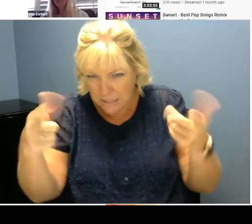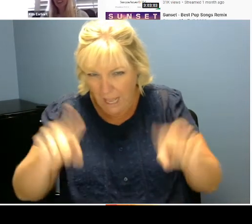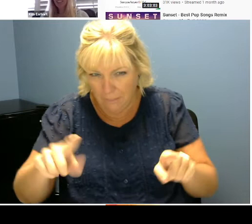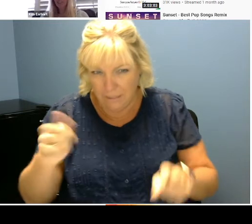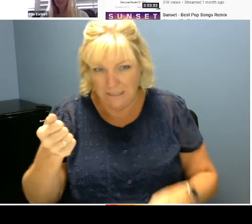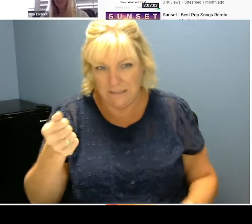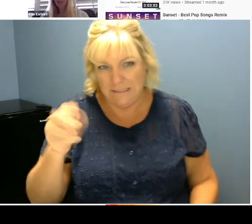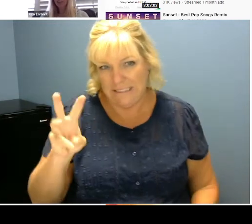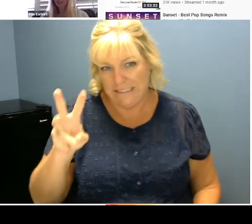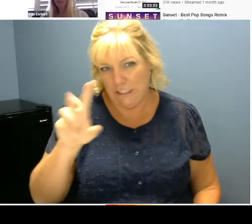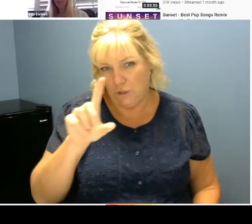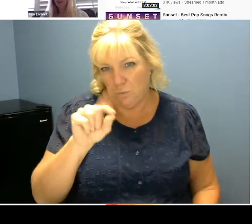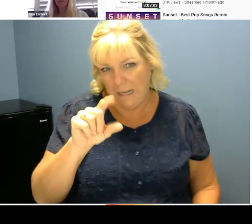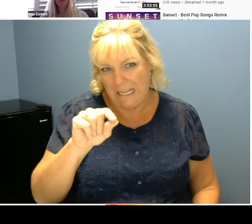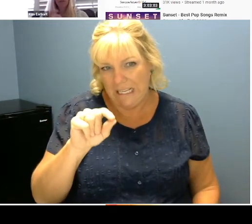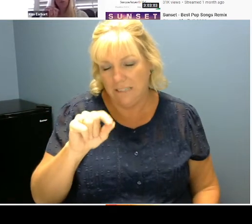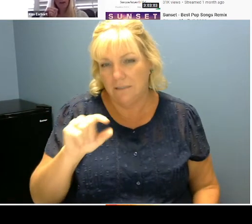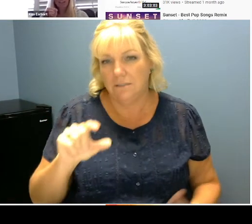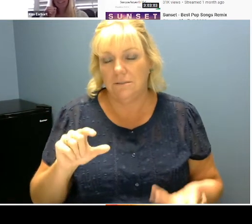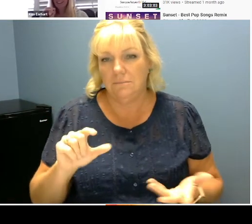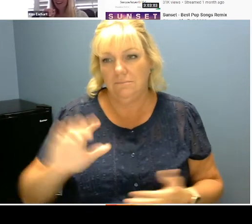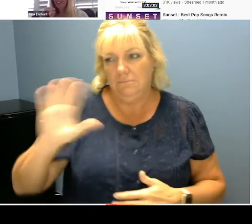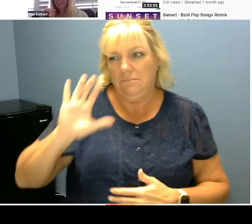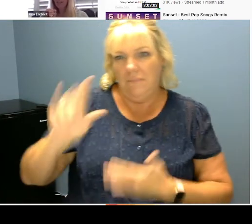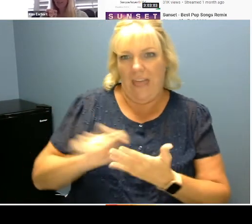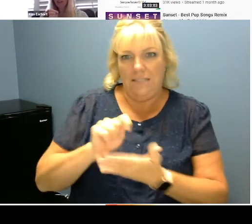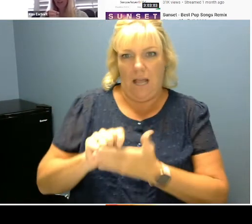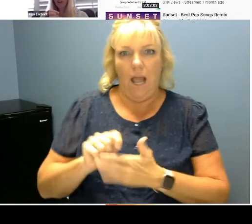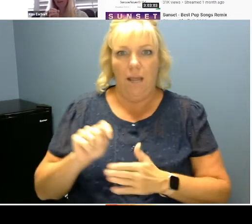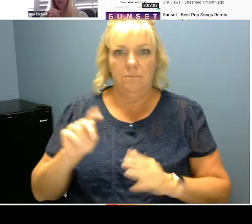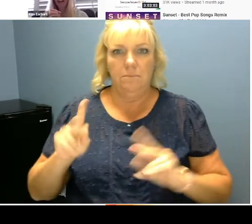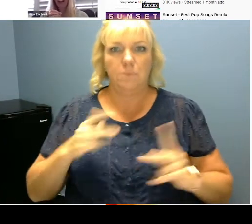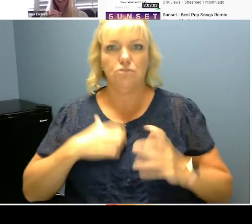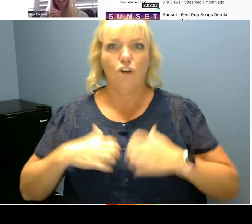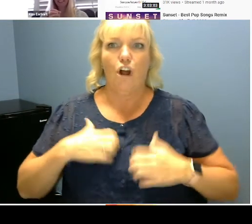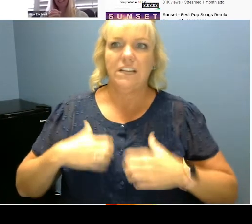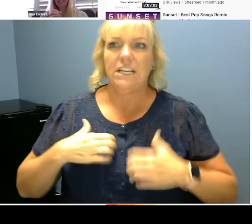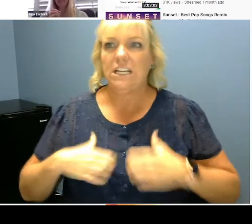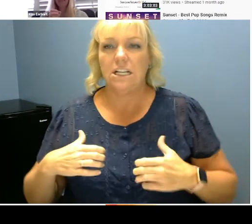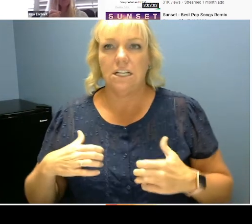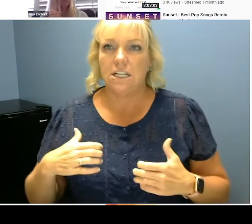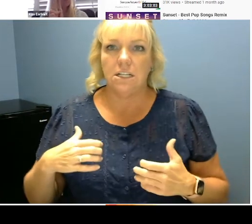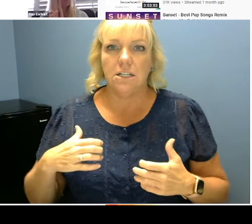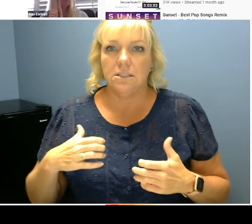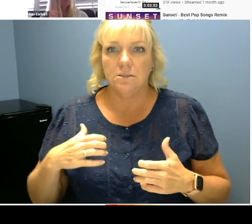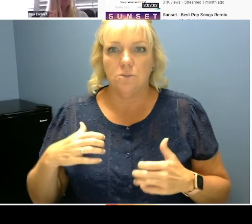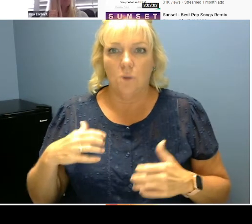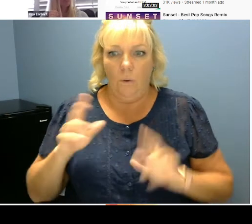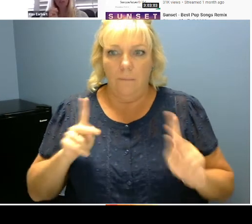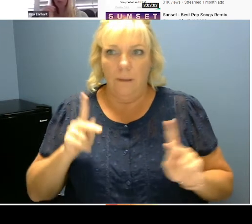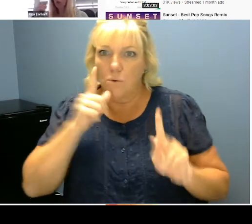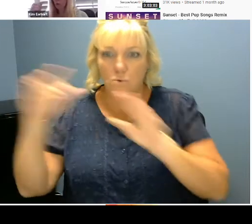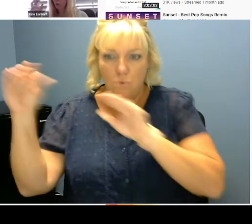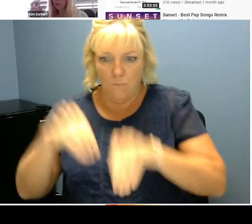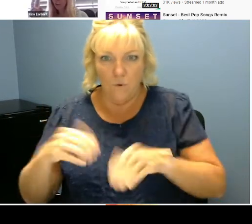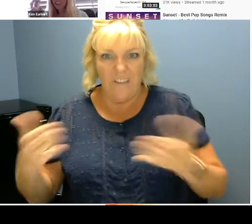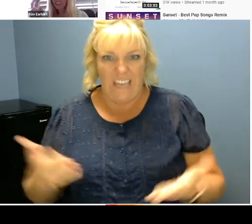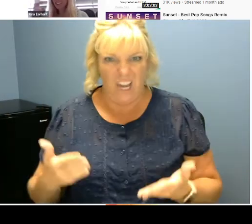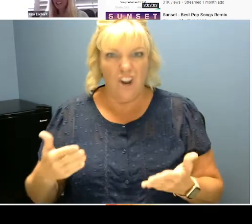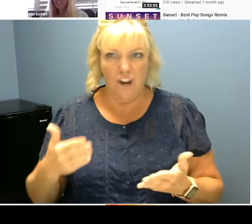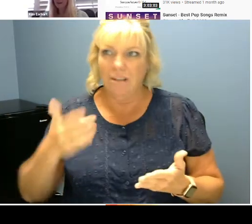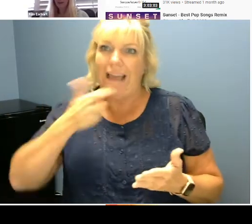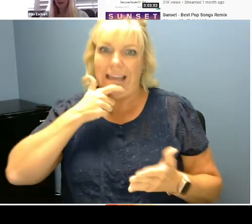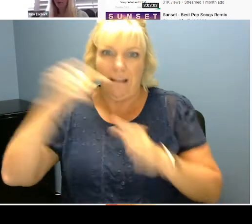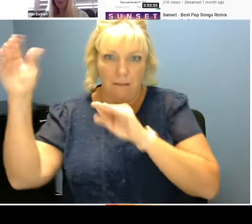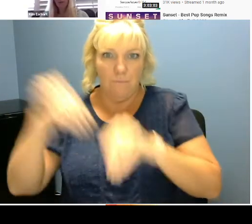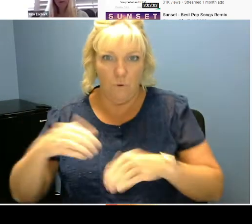1610 at the end of the starving time, because once the colonists figured out they had this this gold,